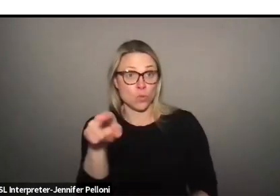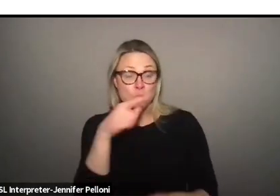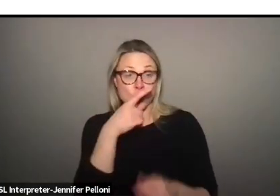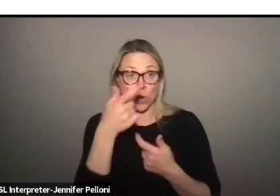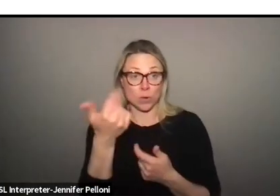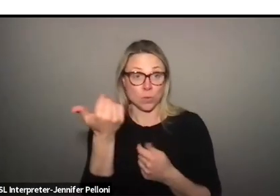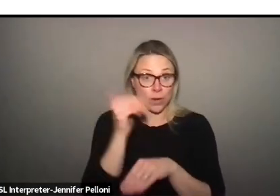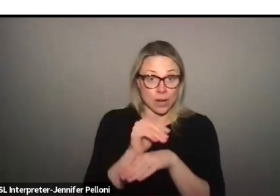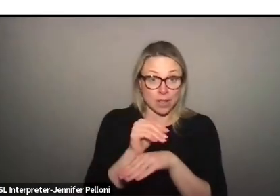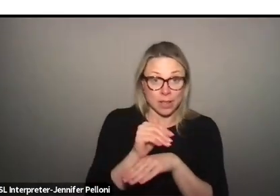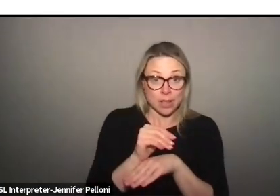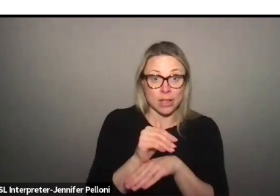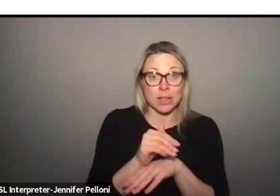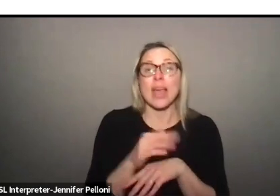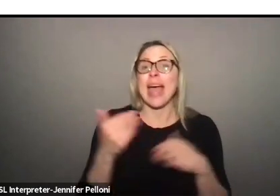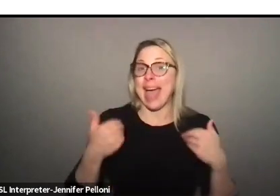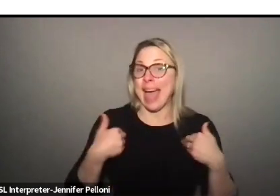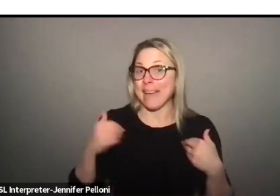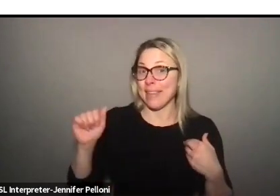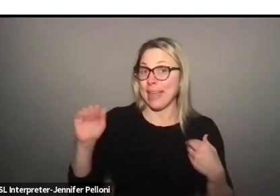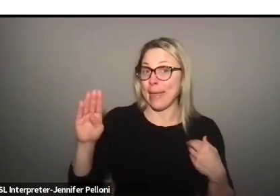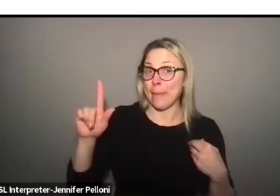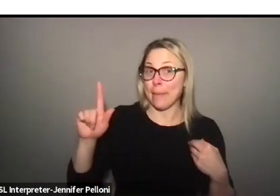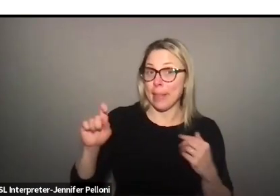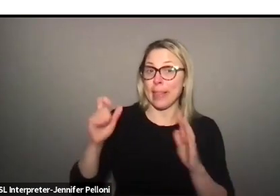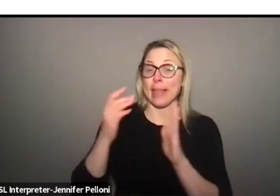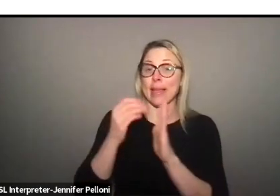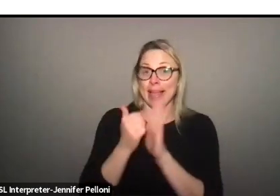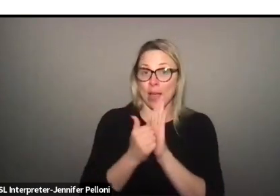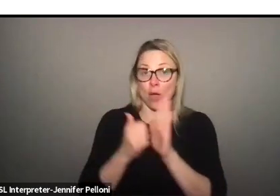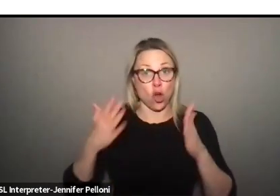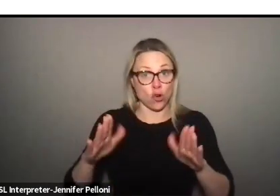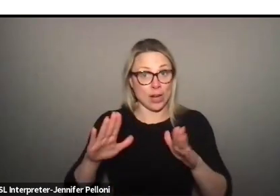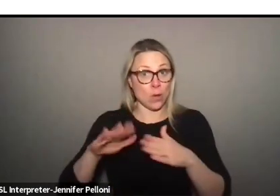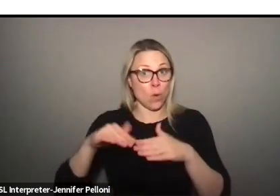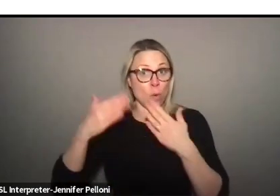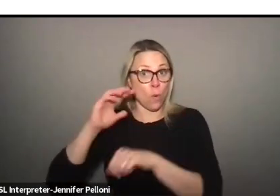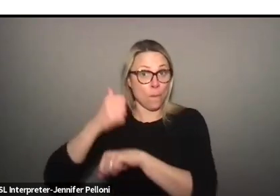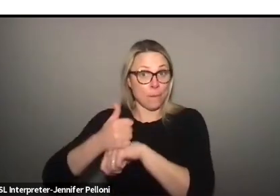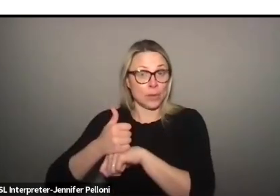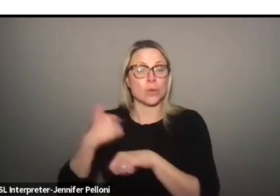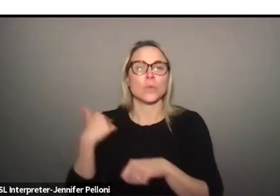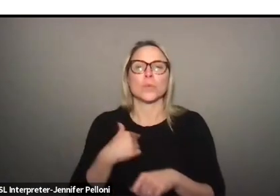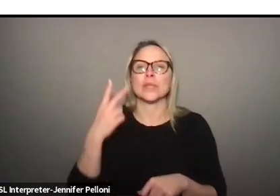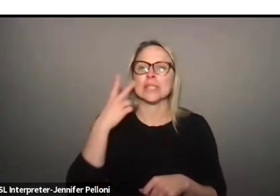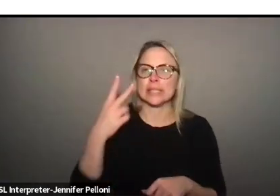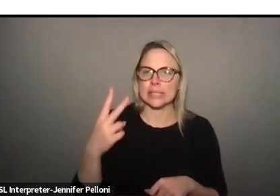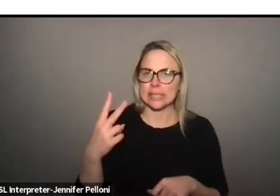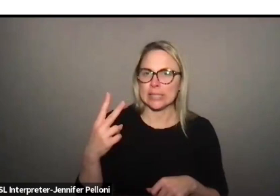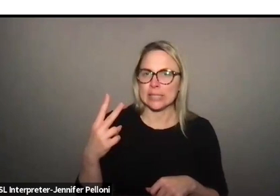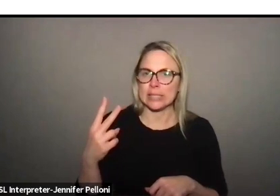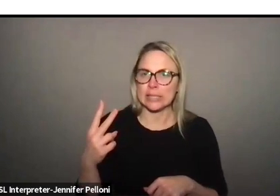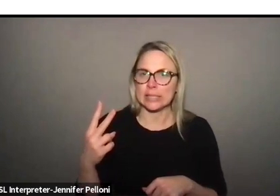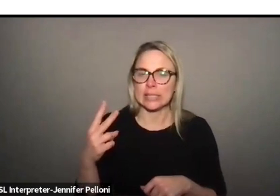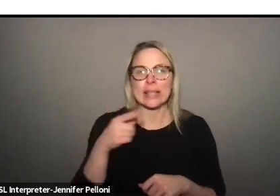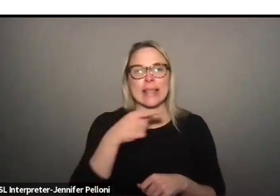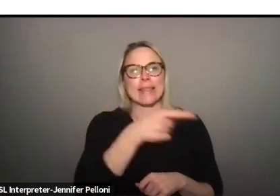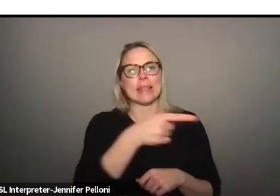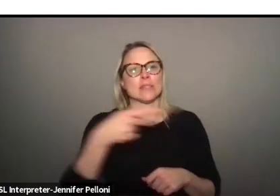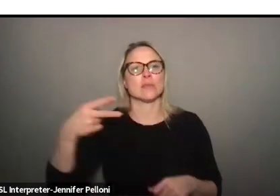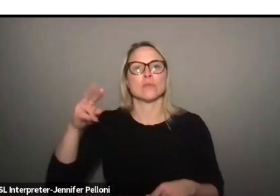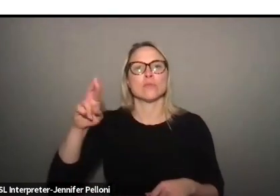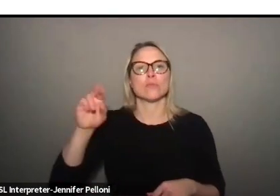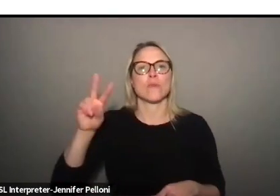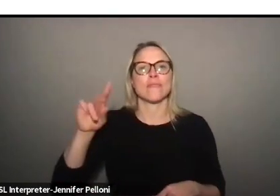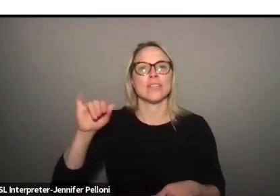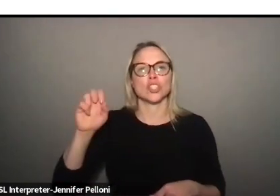call have an ABLE account already open for your child, we see that this provision is